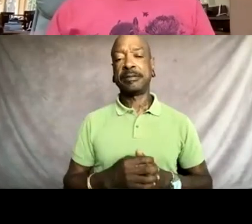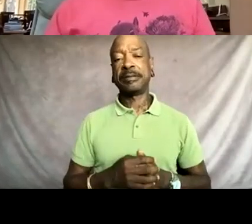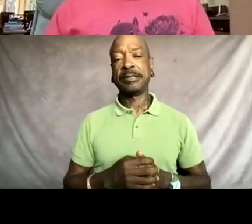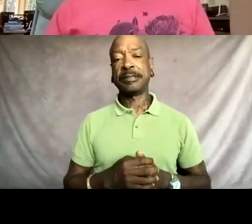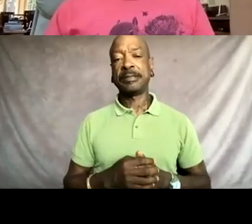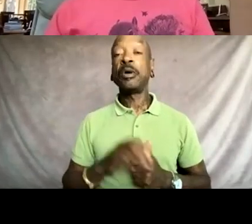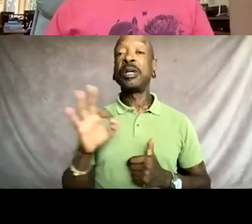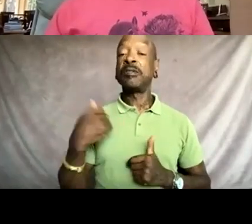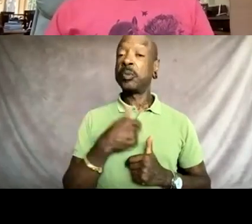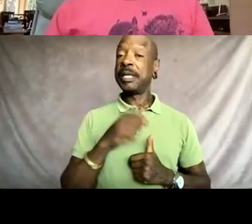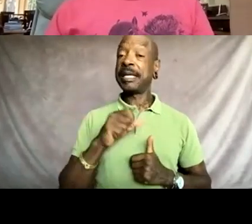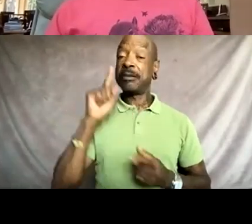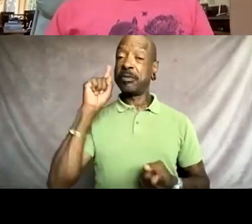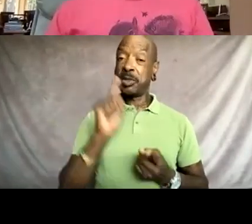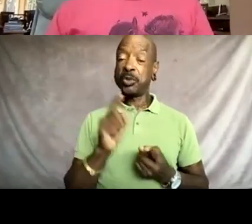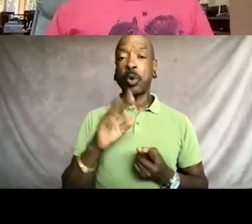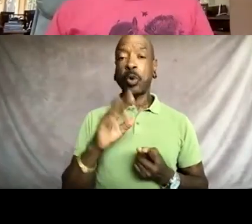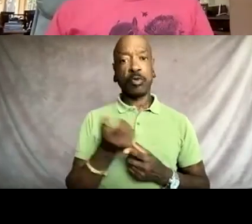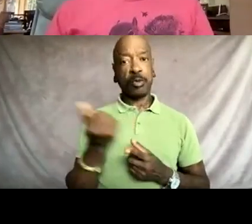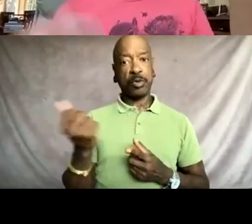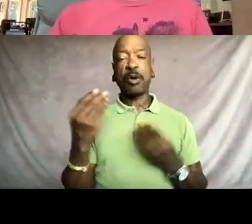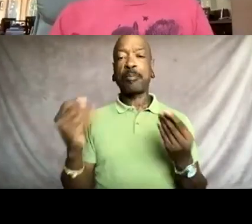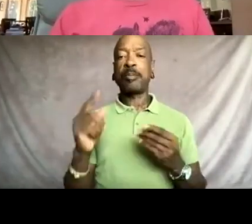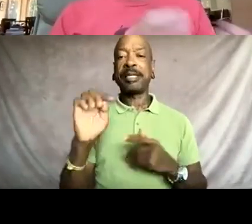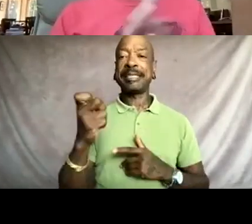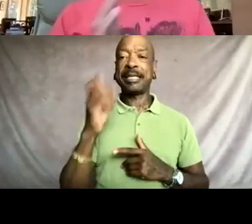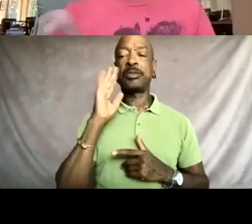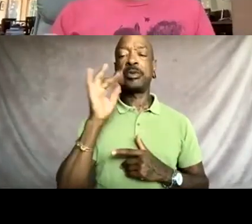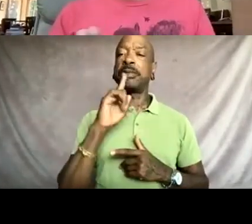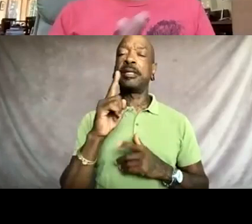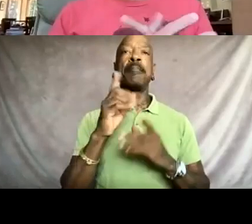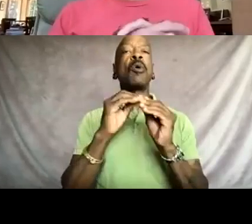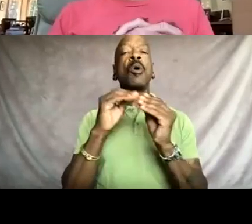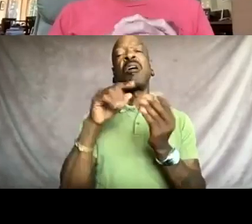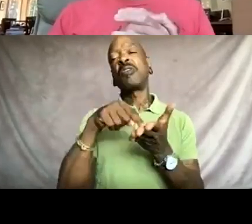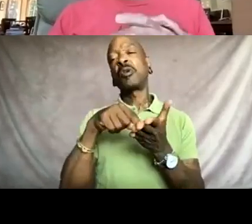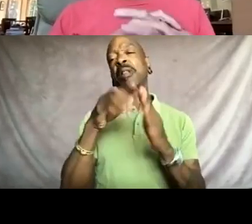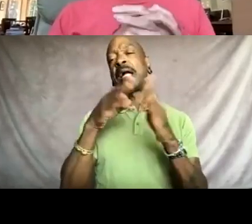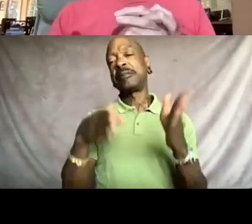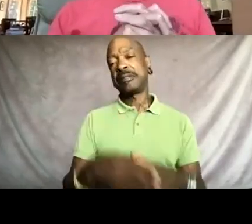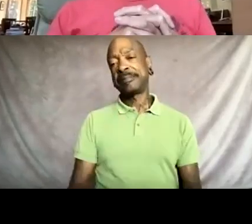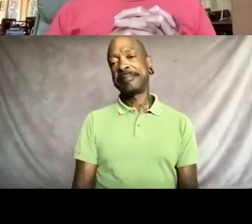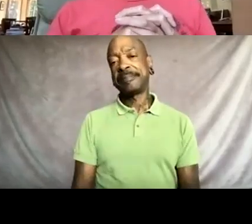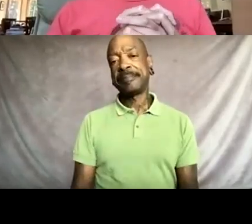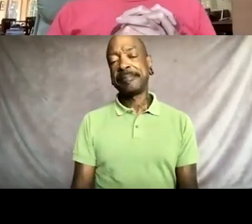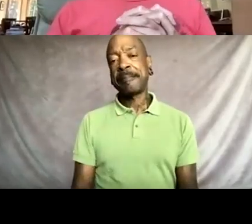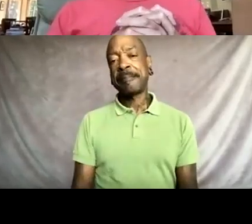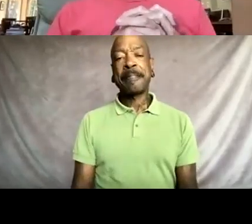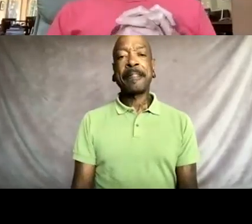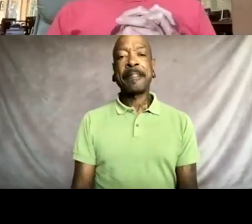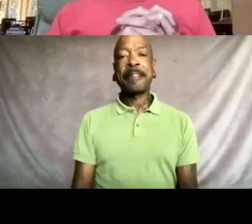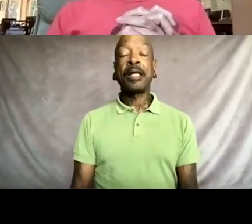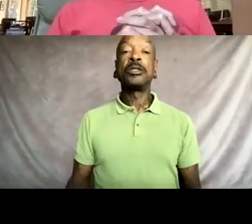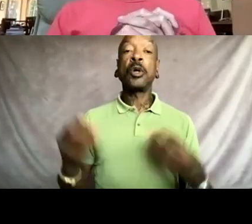could reduce or remove property taxes, it would create much more affordable housing in that situation. So property